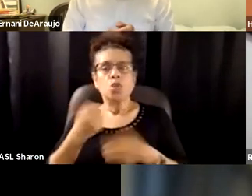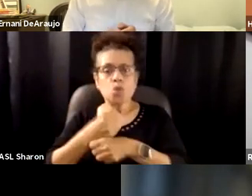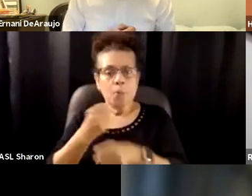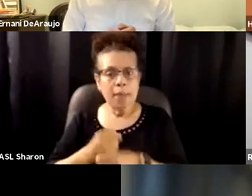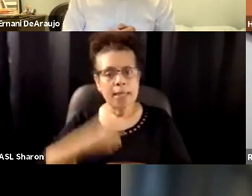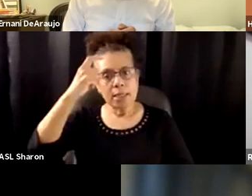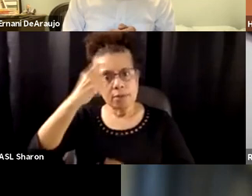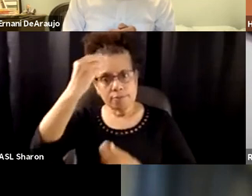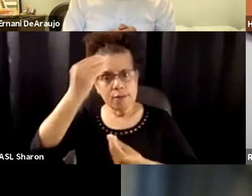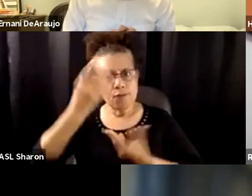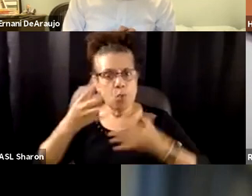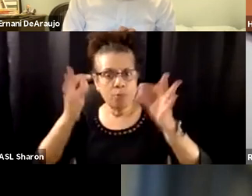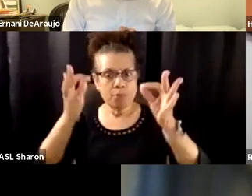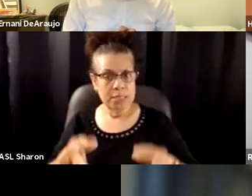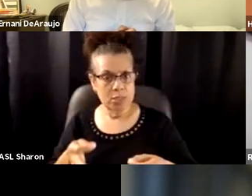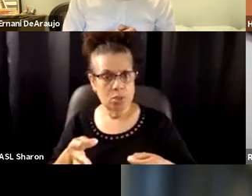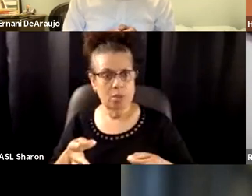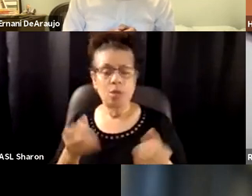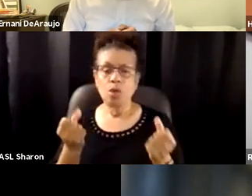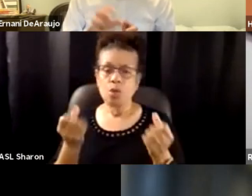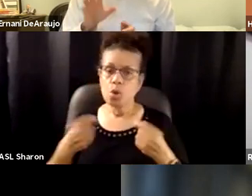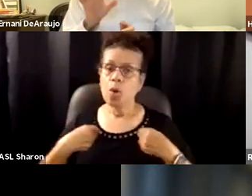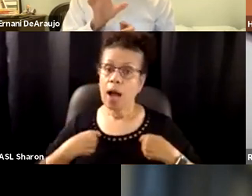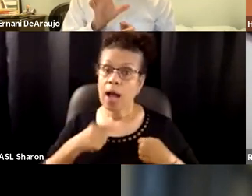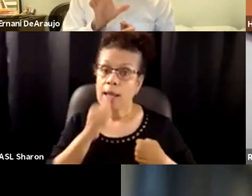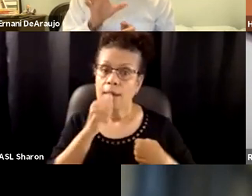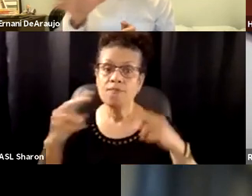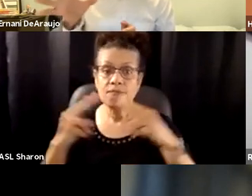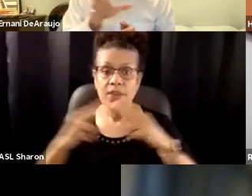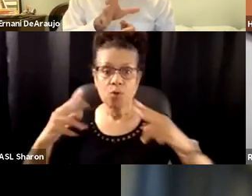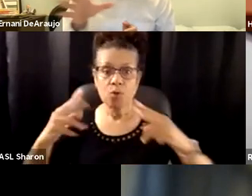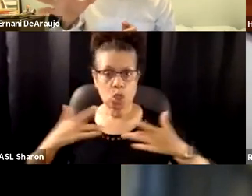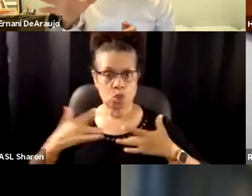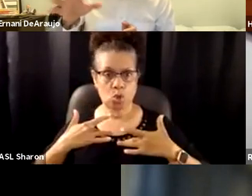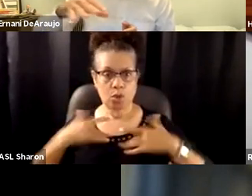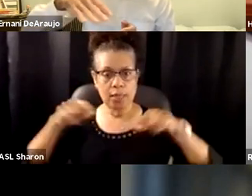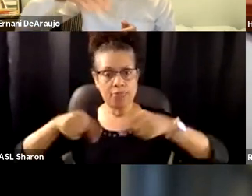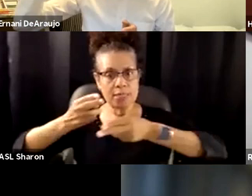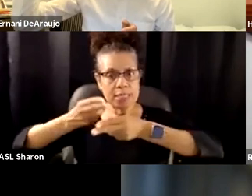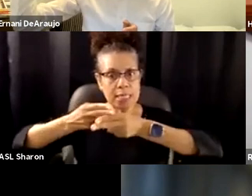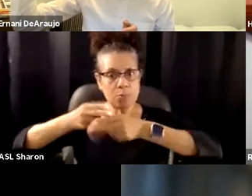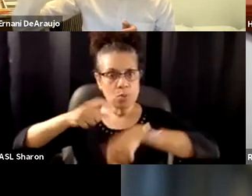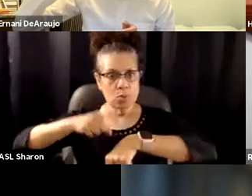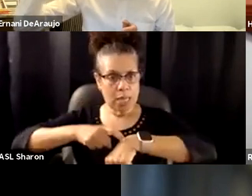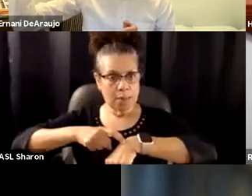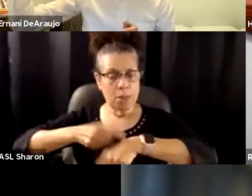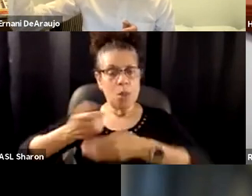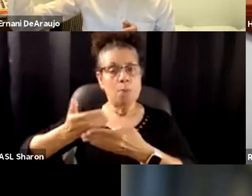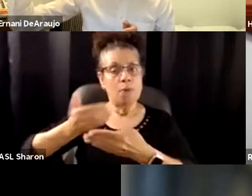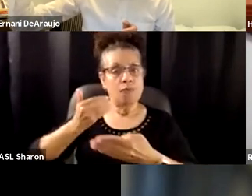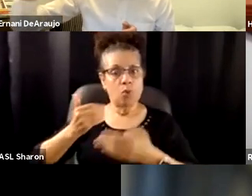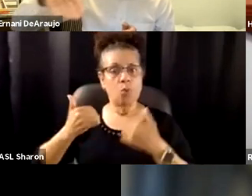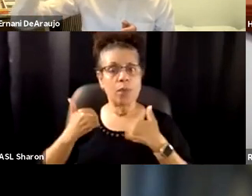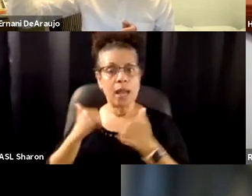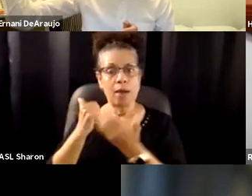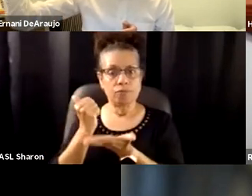that uh to that end i am very concerned in this interim uh period before we apply the permanent